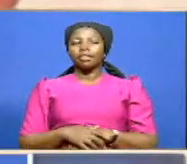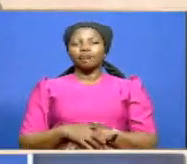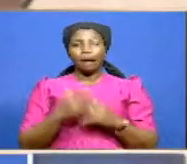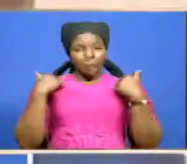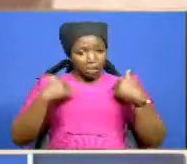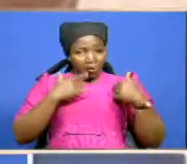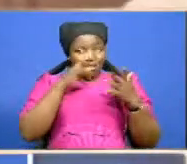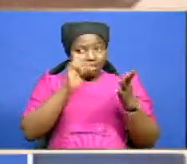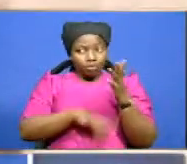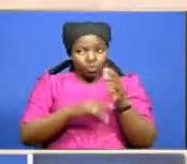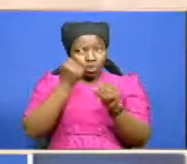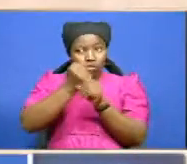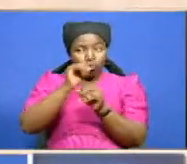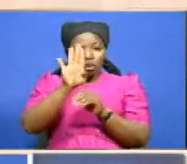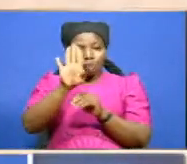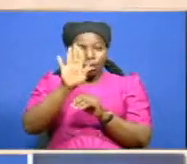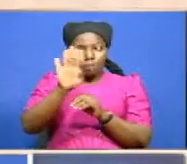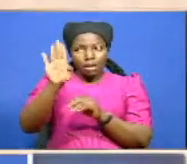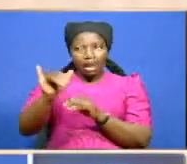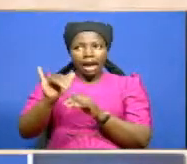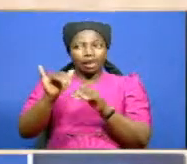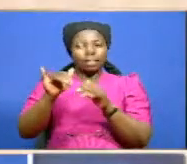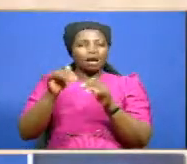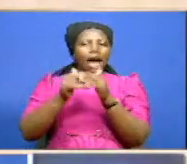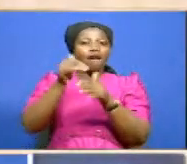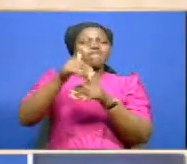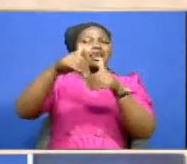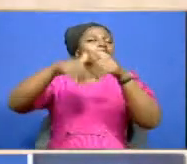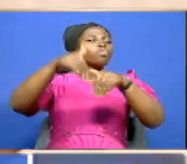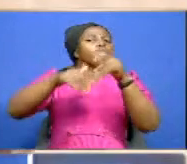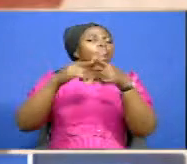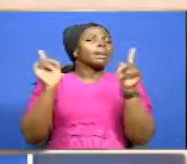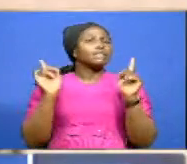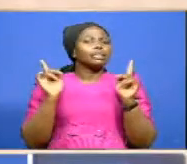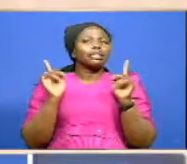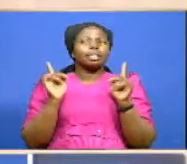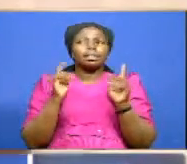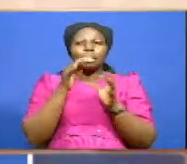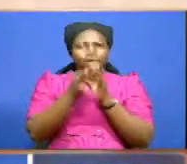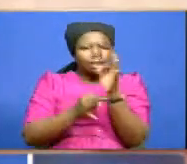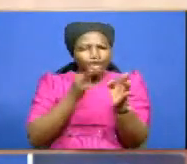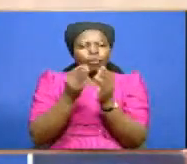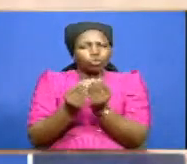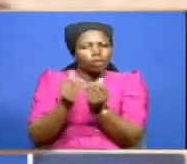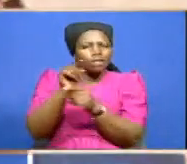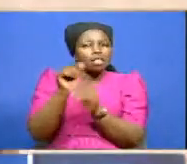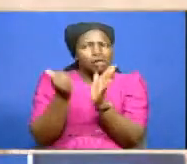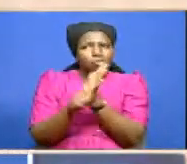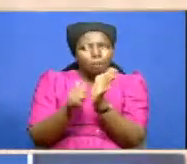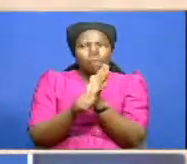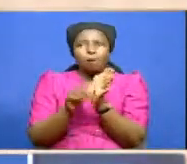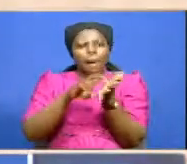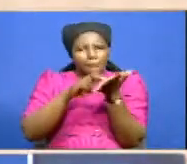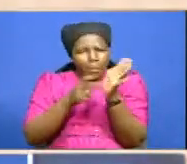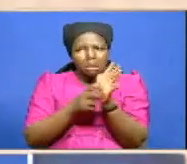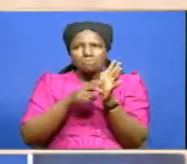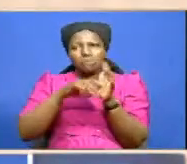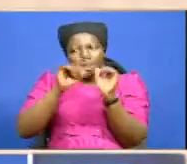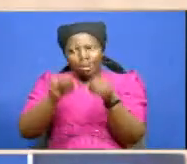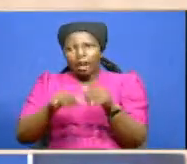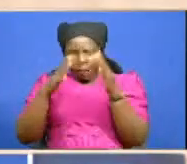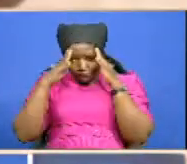BBI tukifanya uchaguzi. But kama kumaliza hii maneno itatufanya tufocus katika